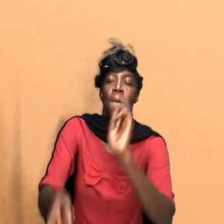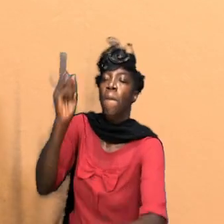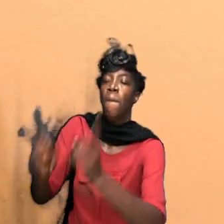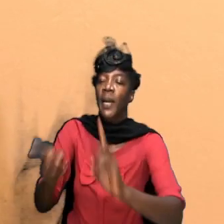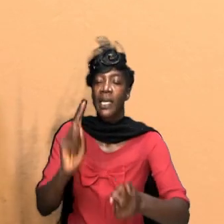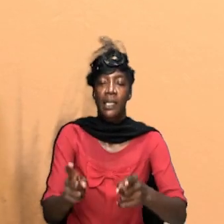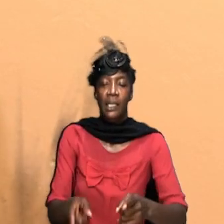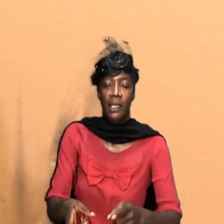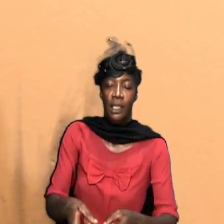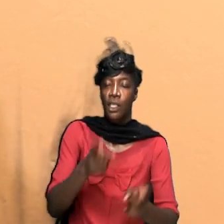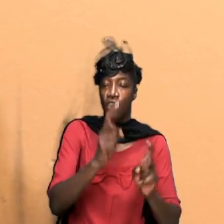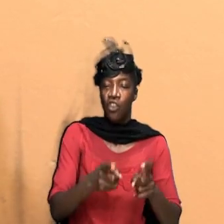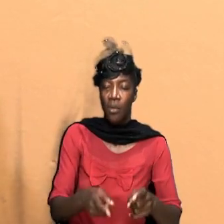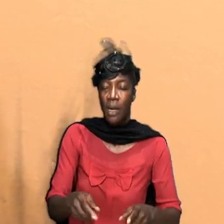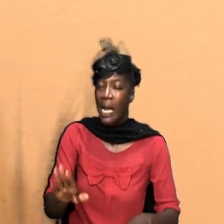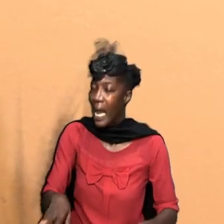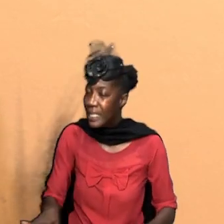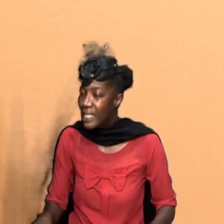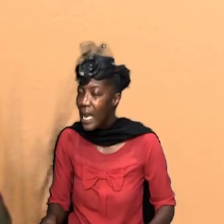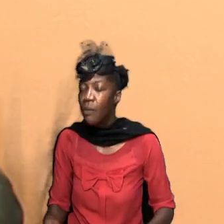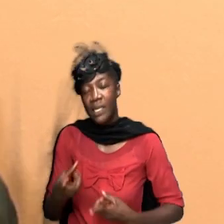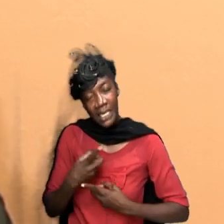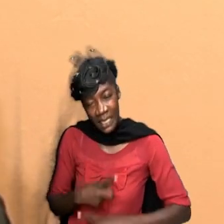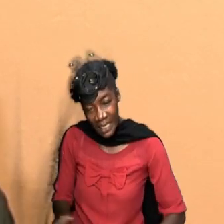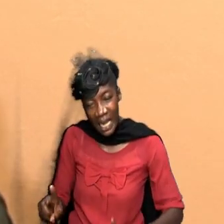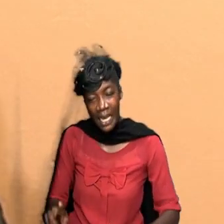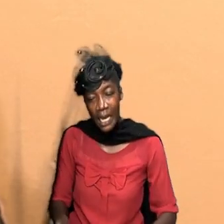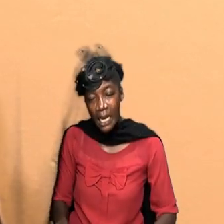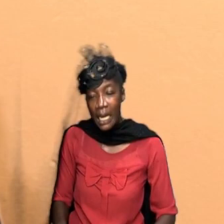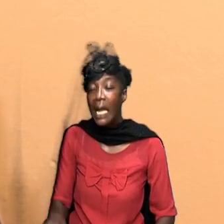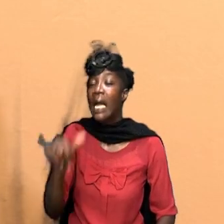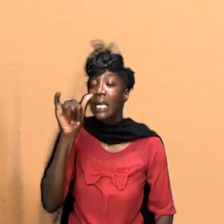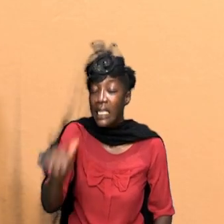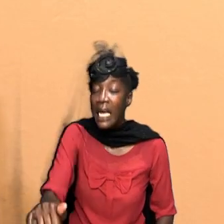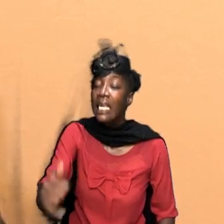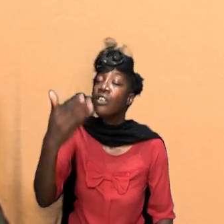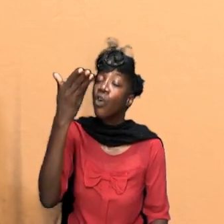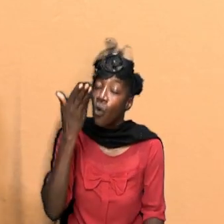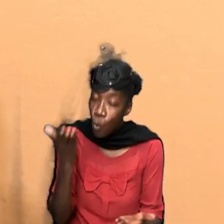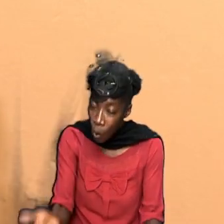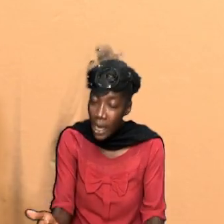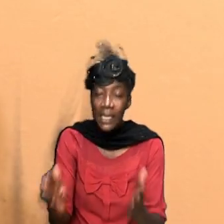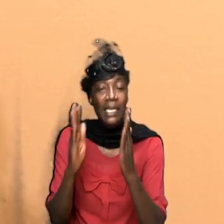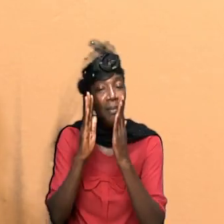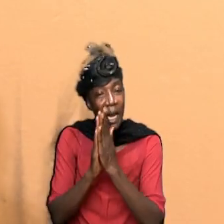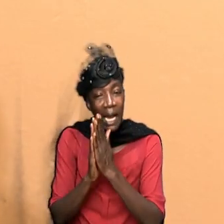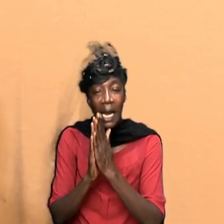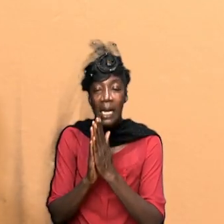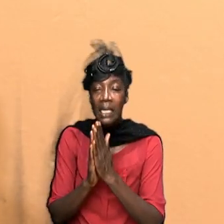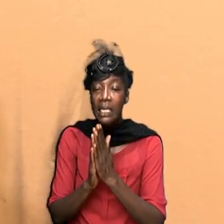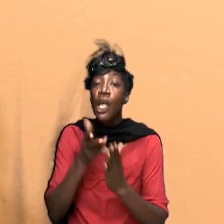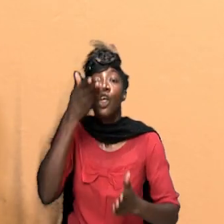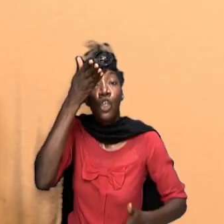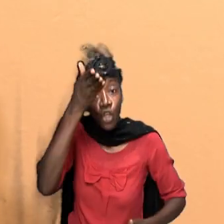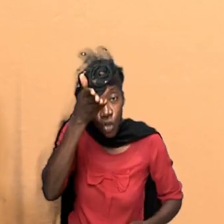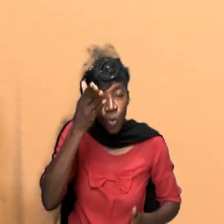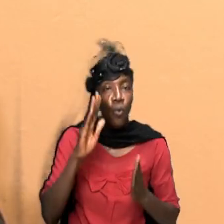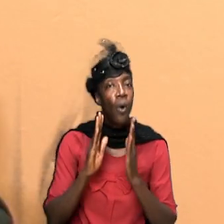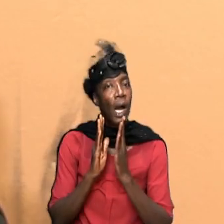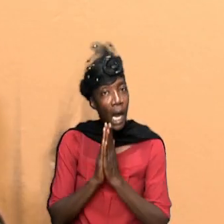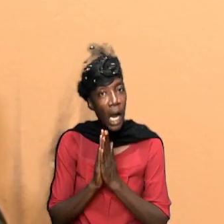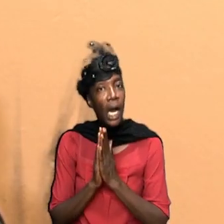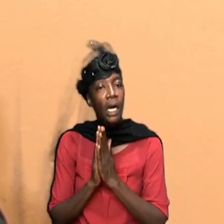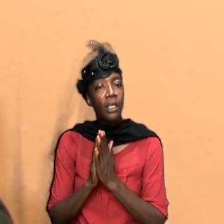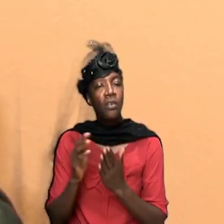So a child, when he desires certain things, that is what he will ask for. When you ask